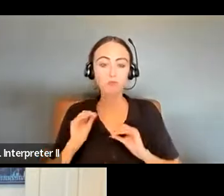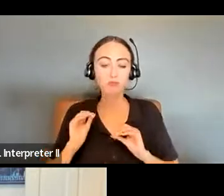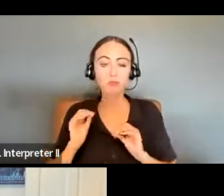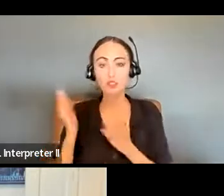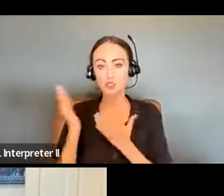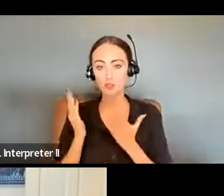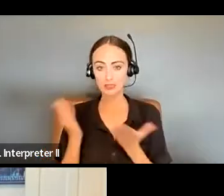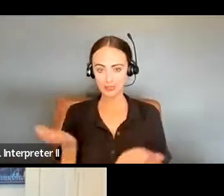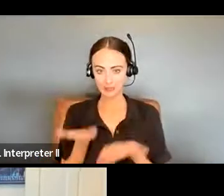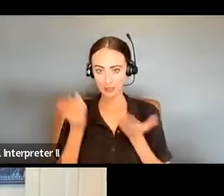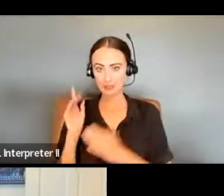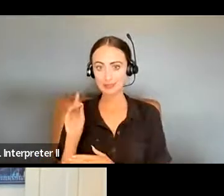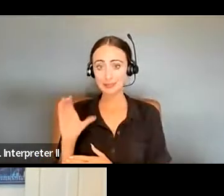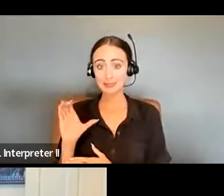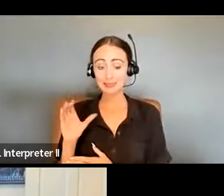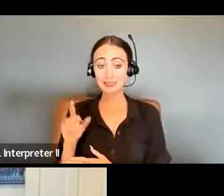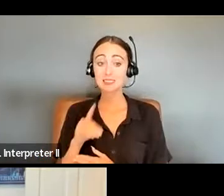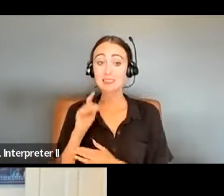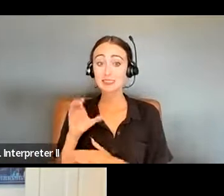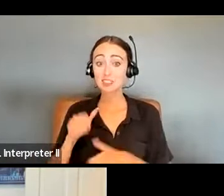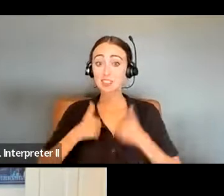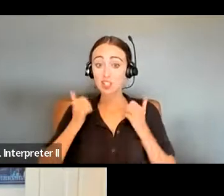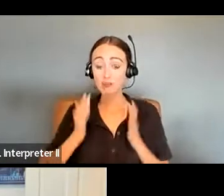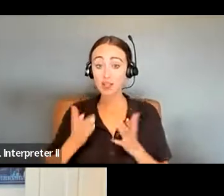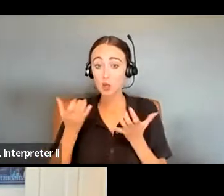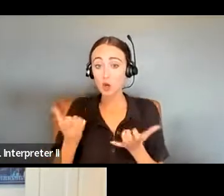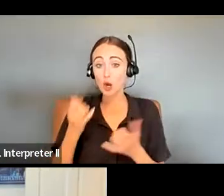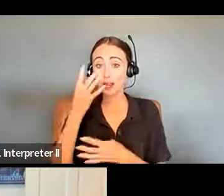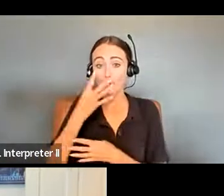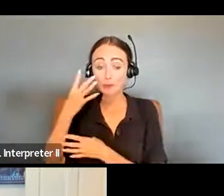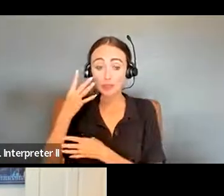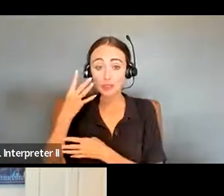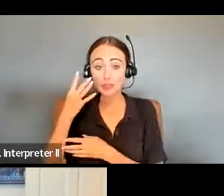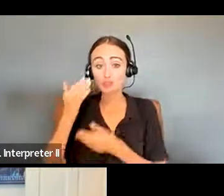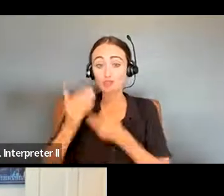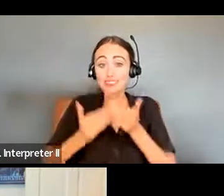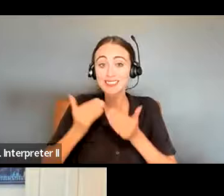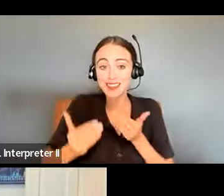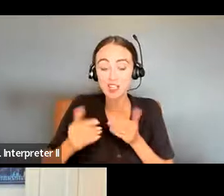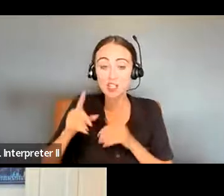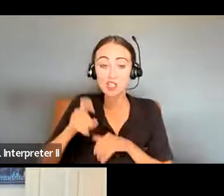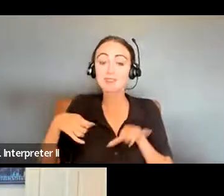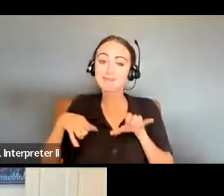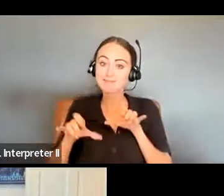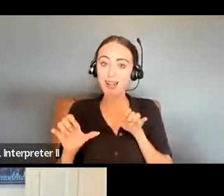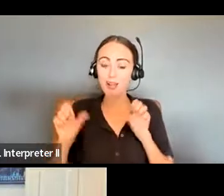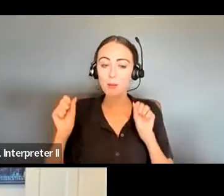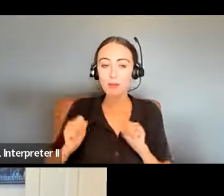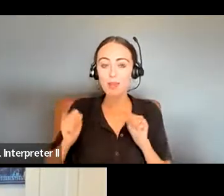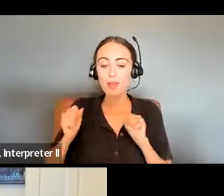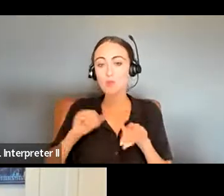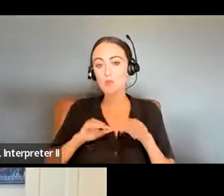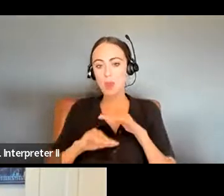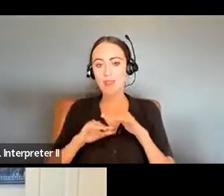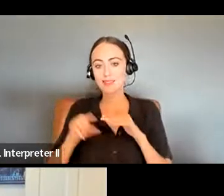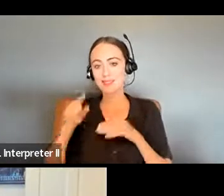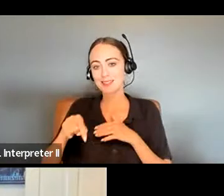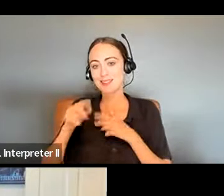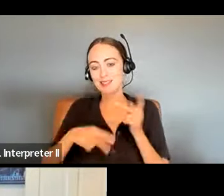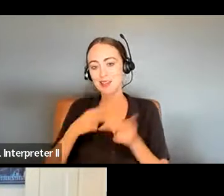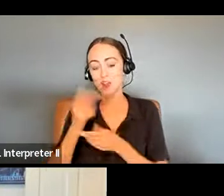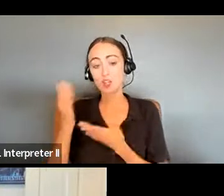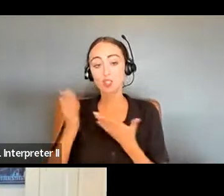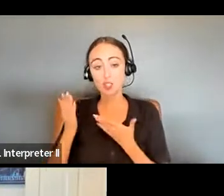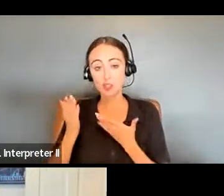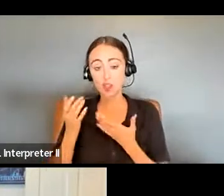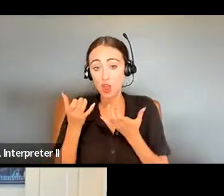district. District residents who are currently in immigration proceedings should still be able to access these services.